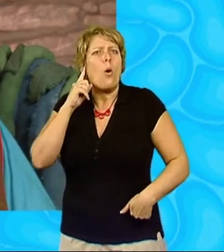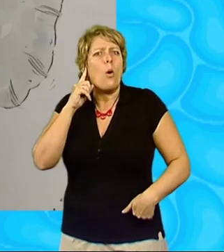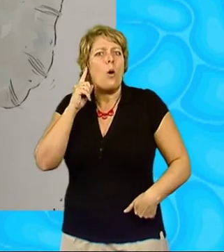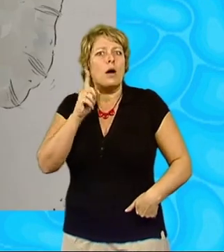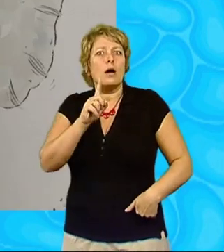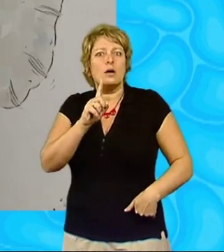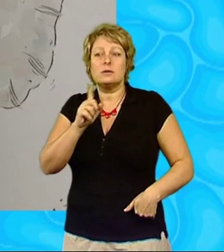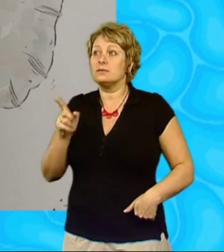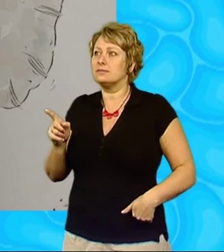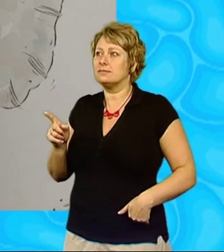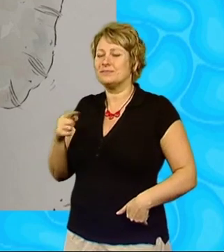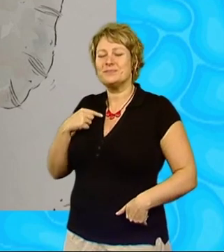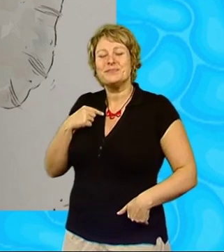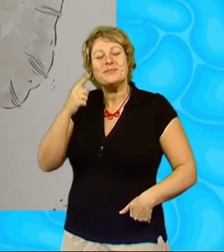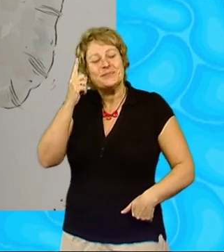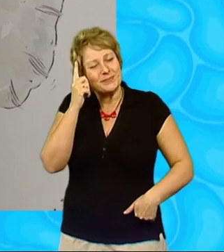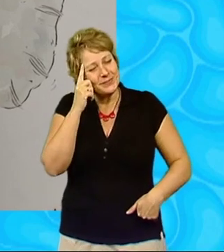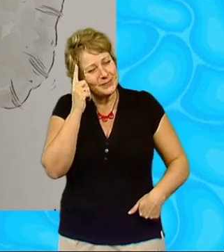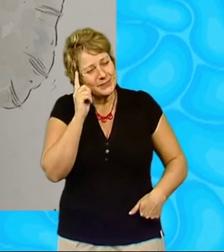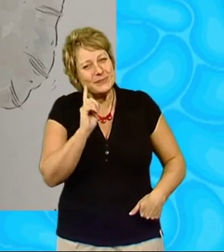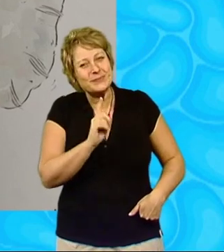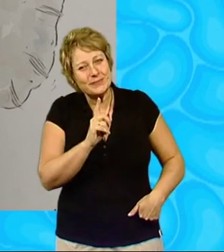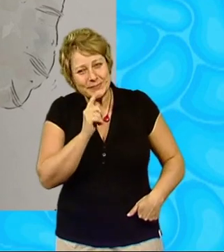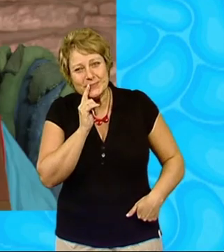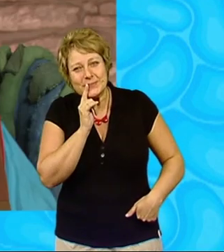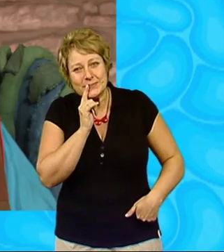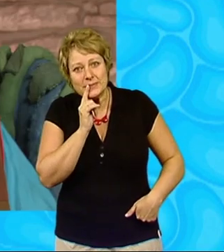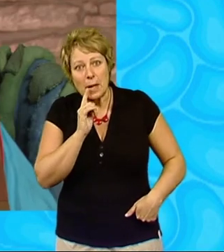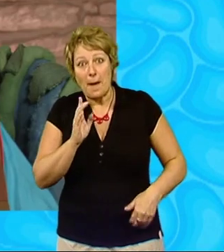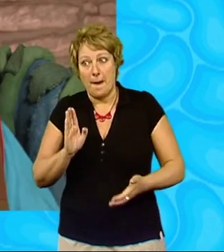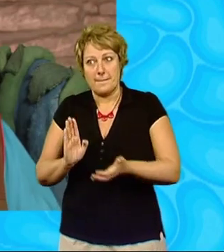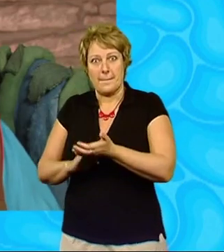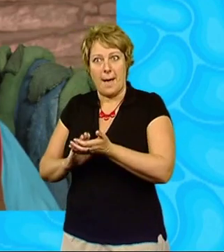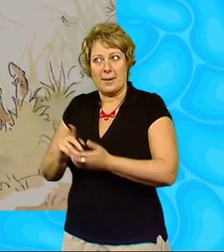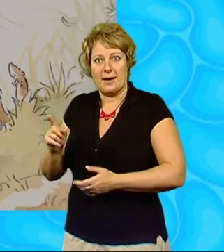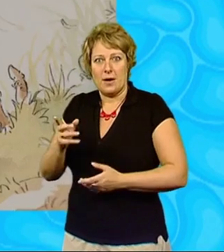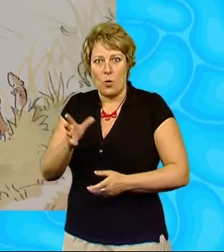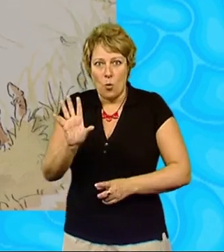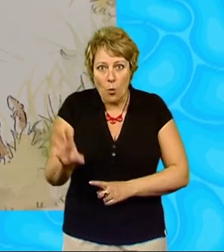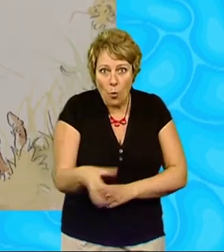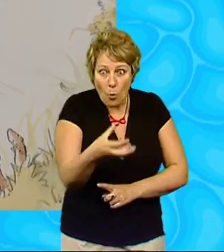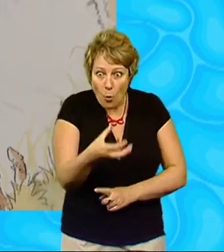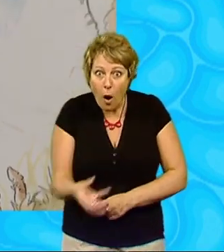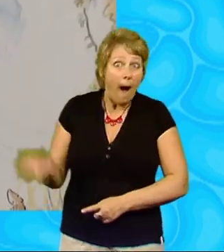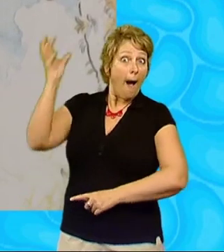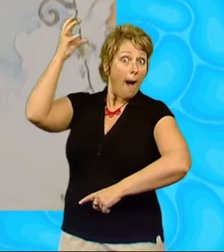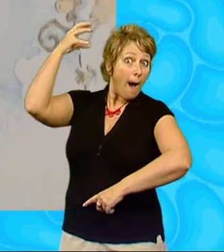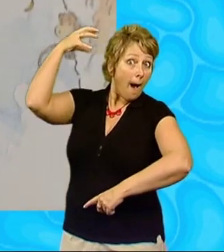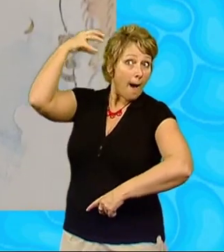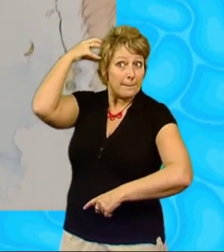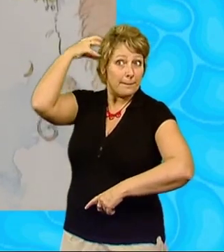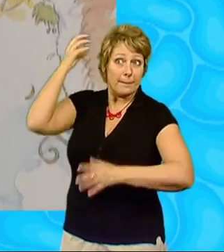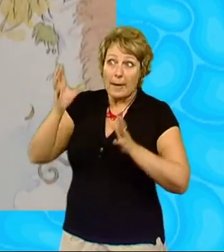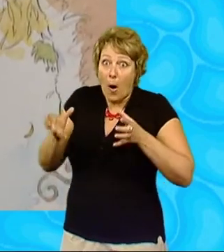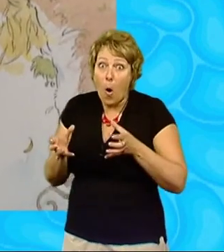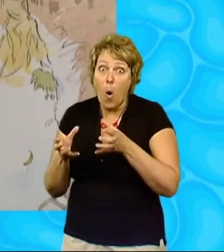gently, I have an idea. And with that, her mother lifted her high into the branches